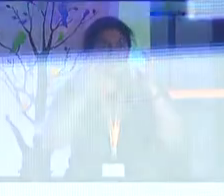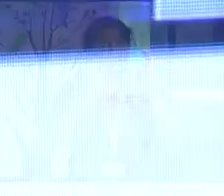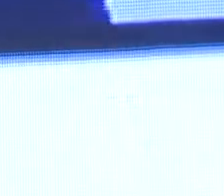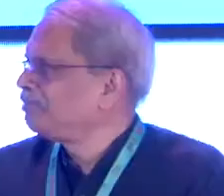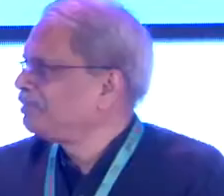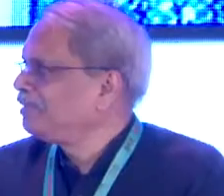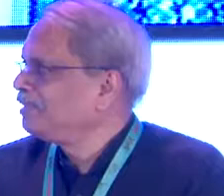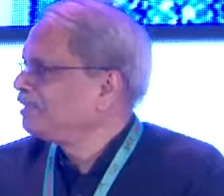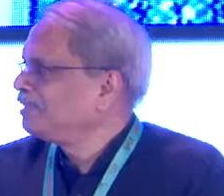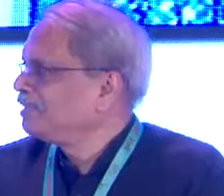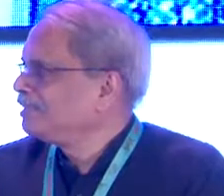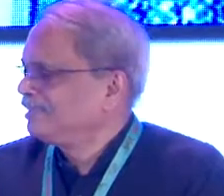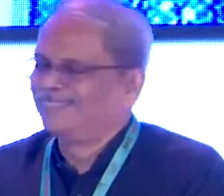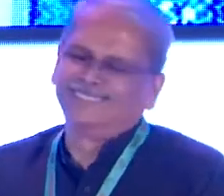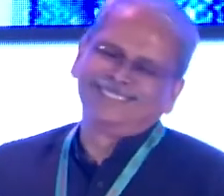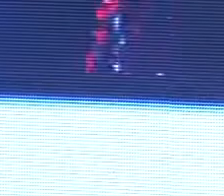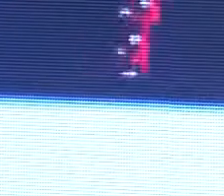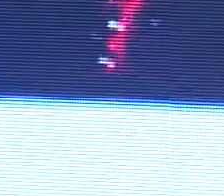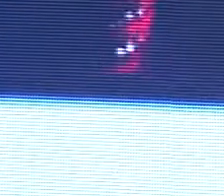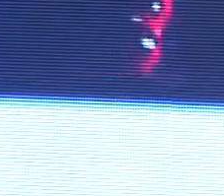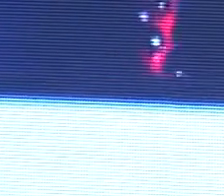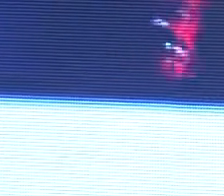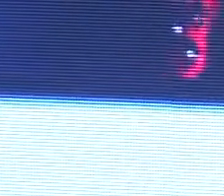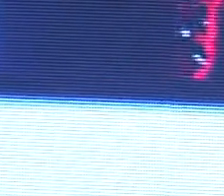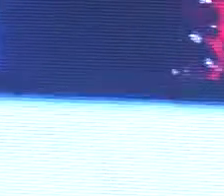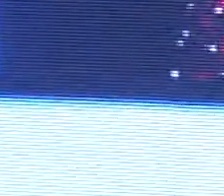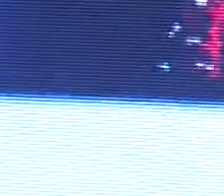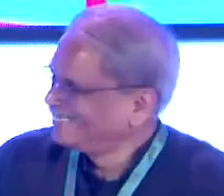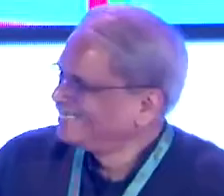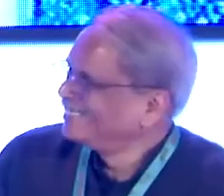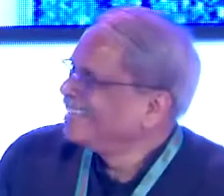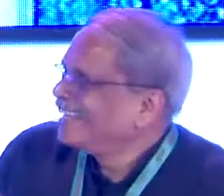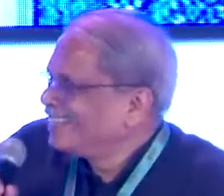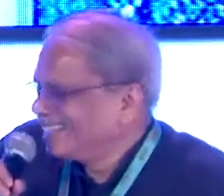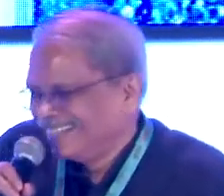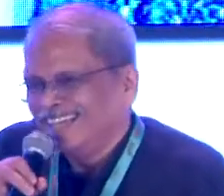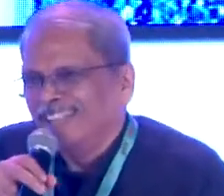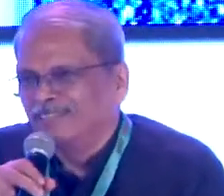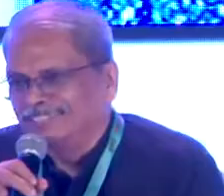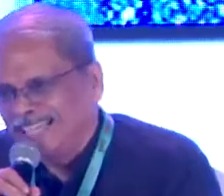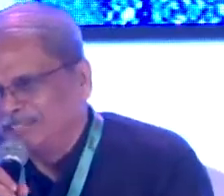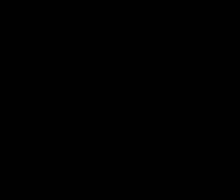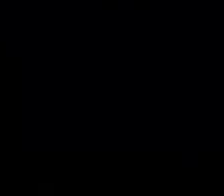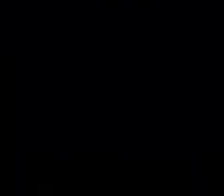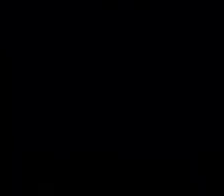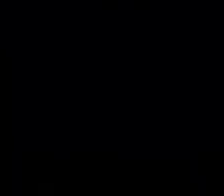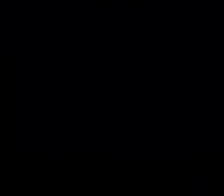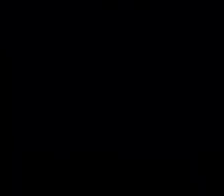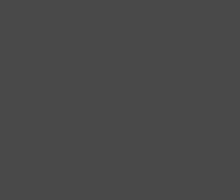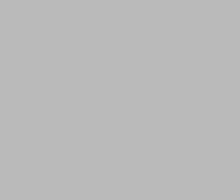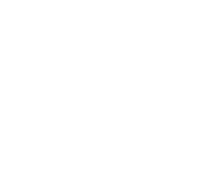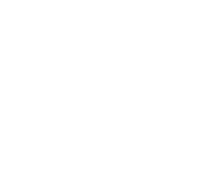also identified that Firoz is crazy. Thank you for that. Thank you so much. In a nice way. Thank you.